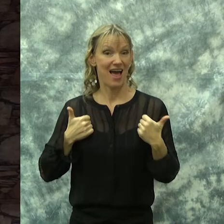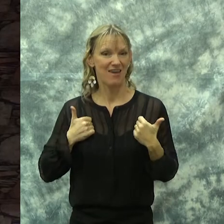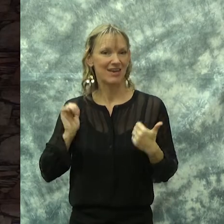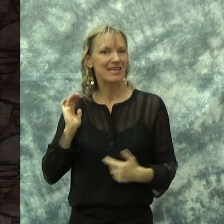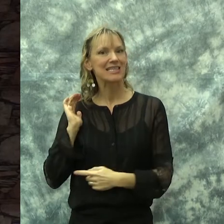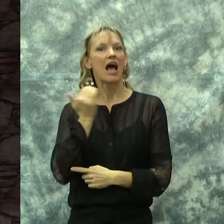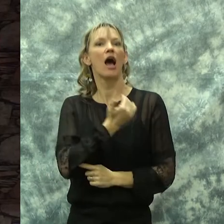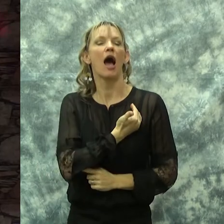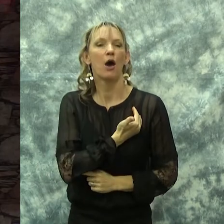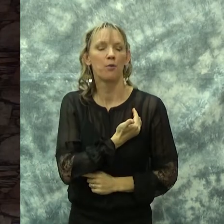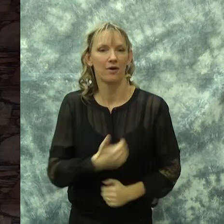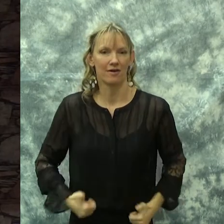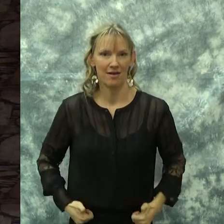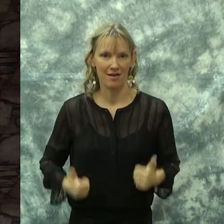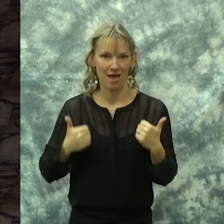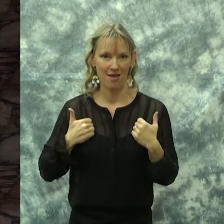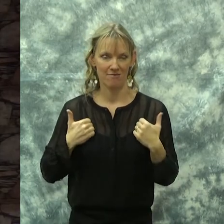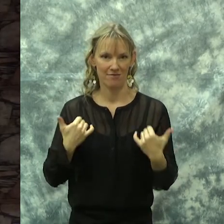is our life now.